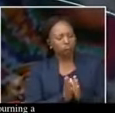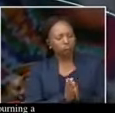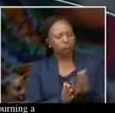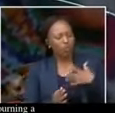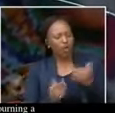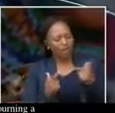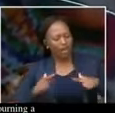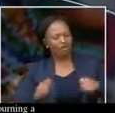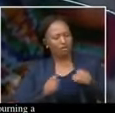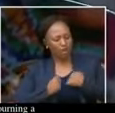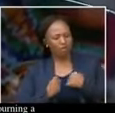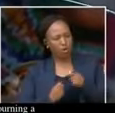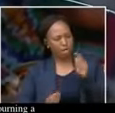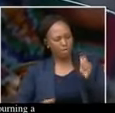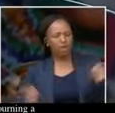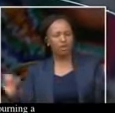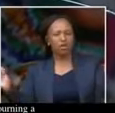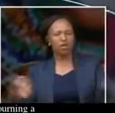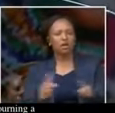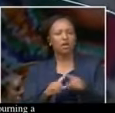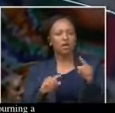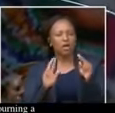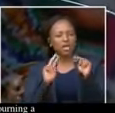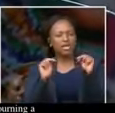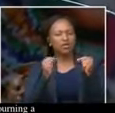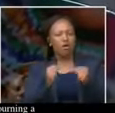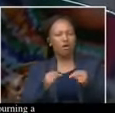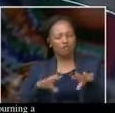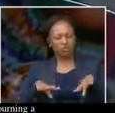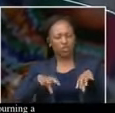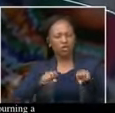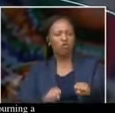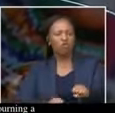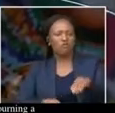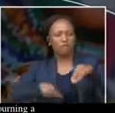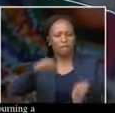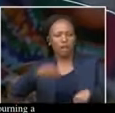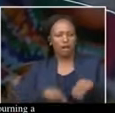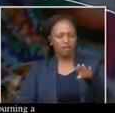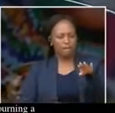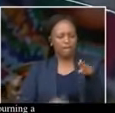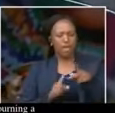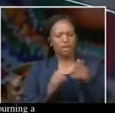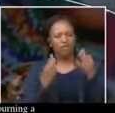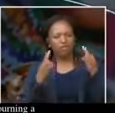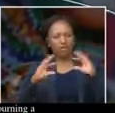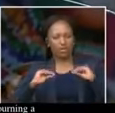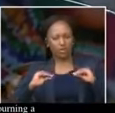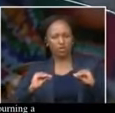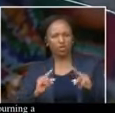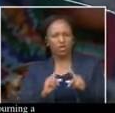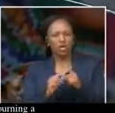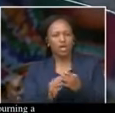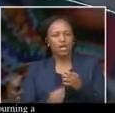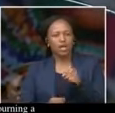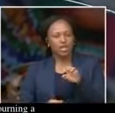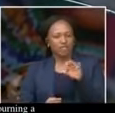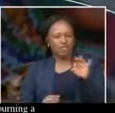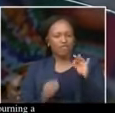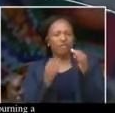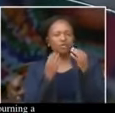without compensation, nationalization of mines and banks, free education, and economic freedom in